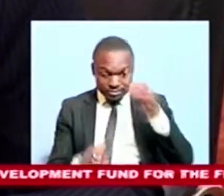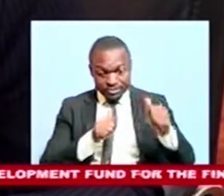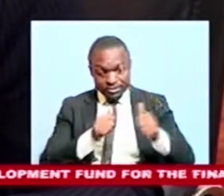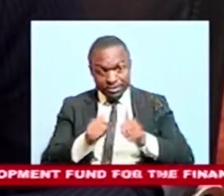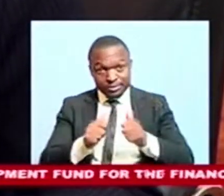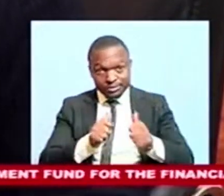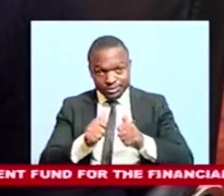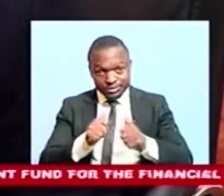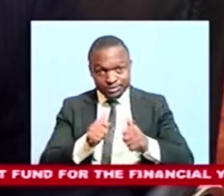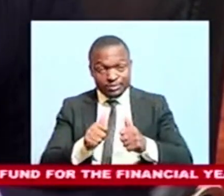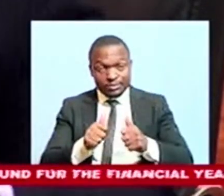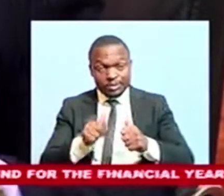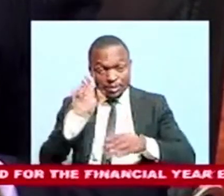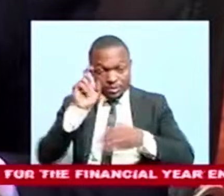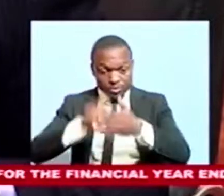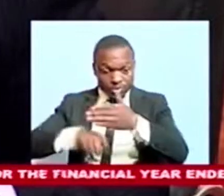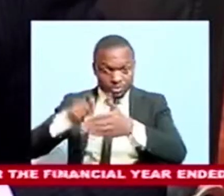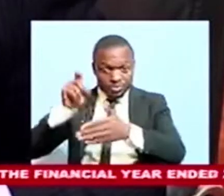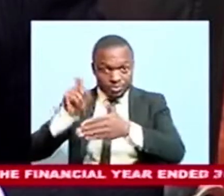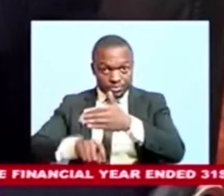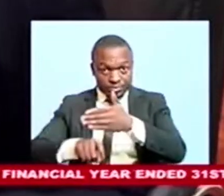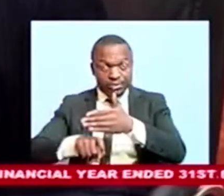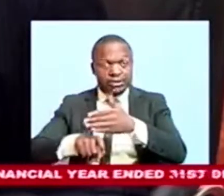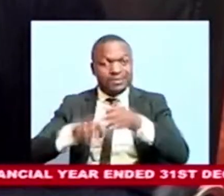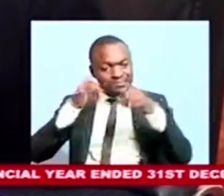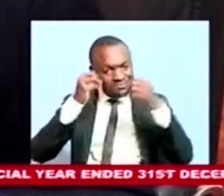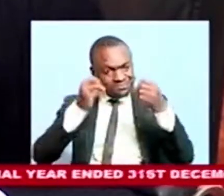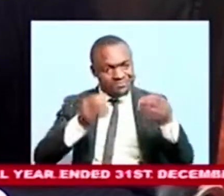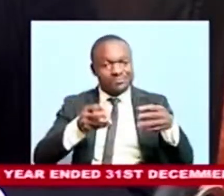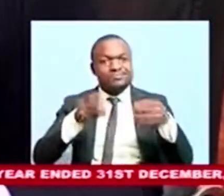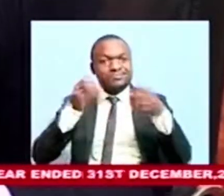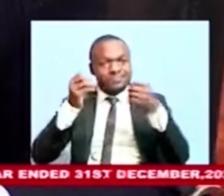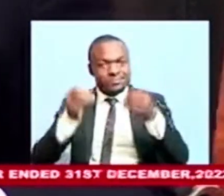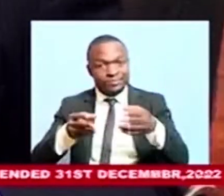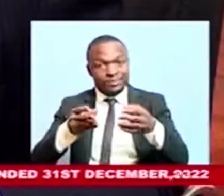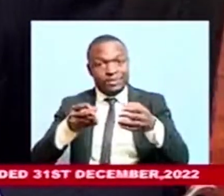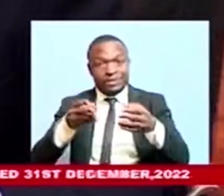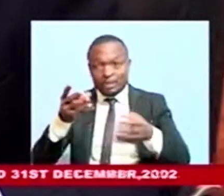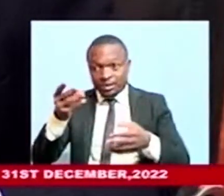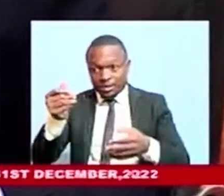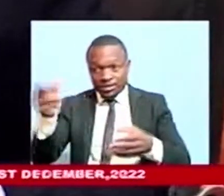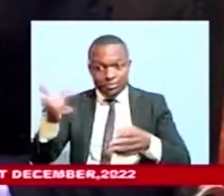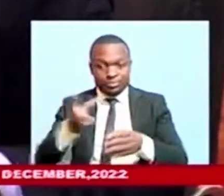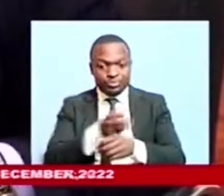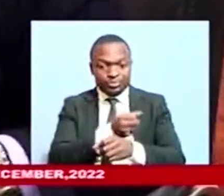Administrative cost, irregular cash withdrawals, Chair.